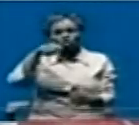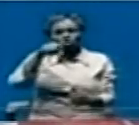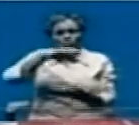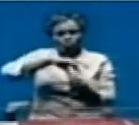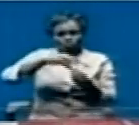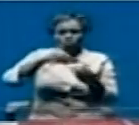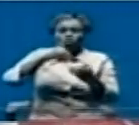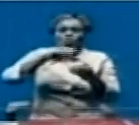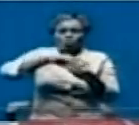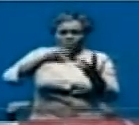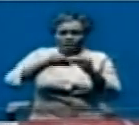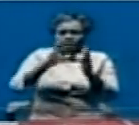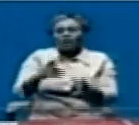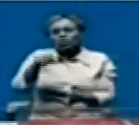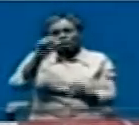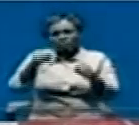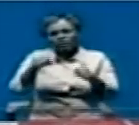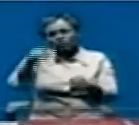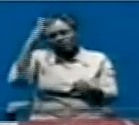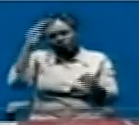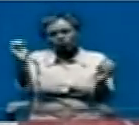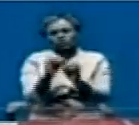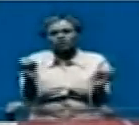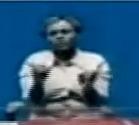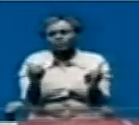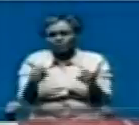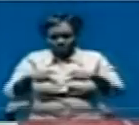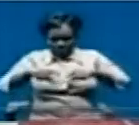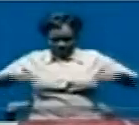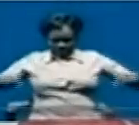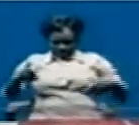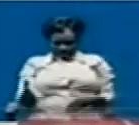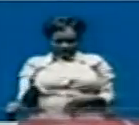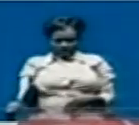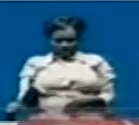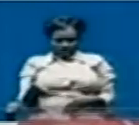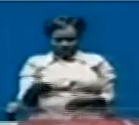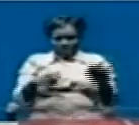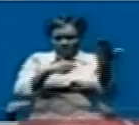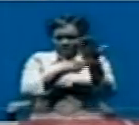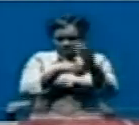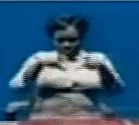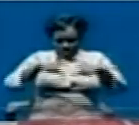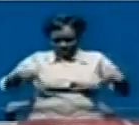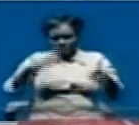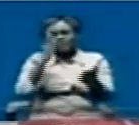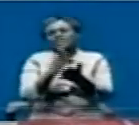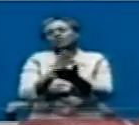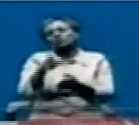what your qualities are, what your ability are. This bench we're sitting on, you call it a bench. Mm-hmm. It's actually a